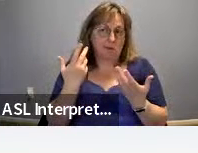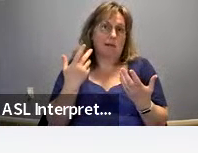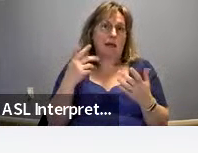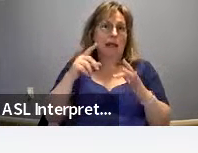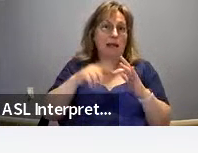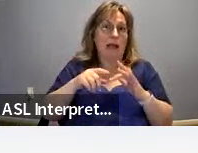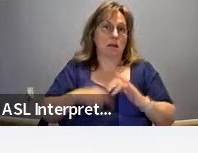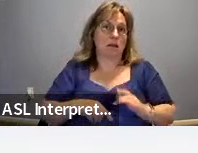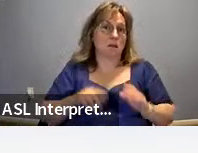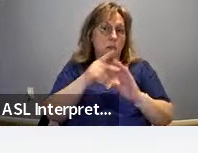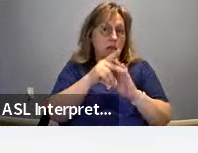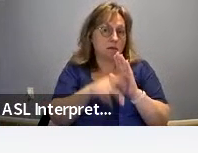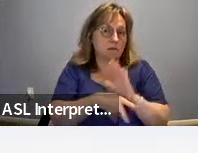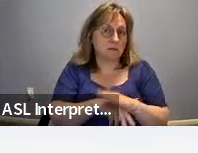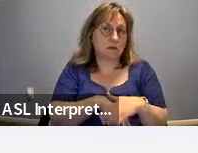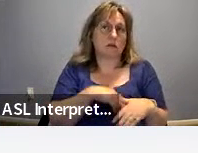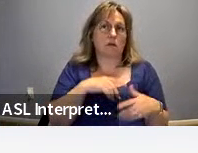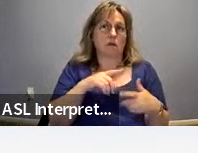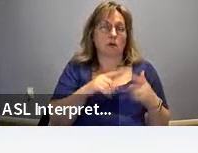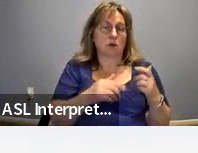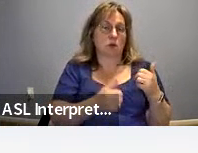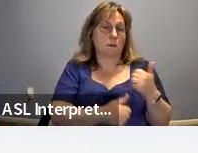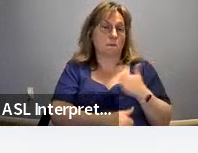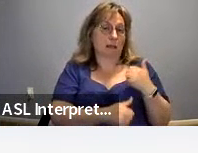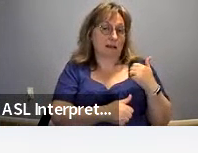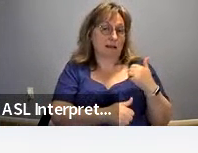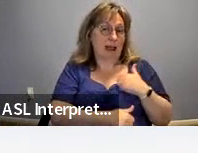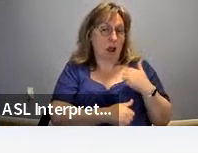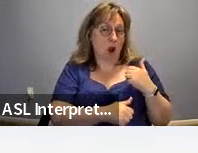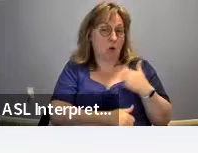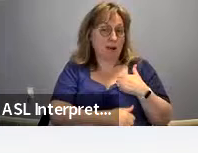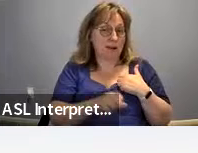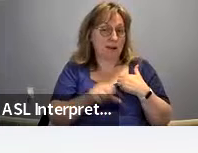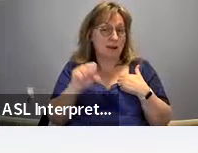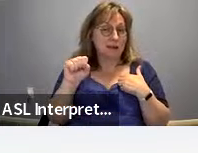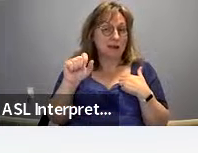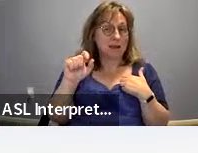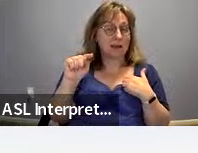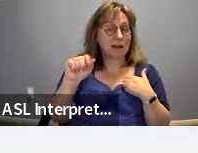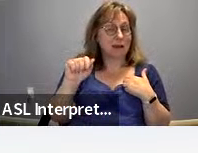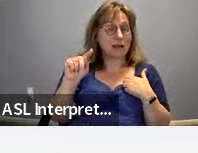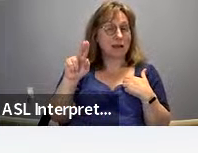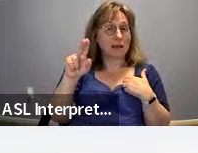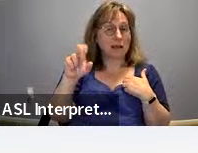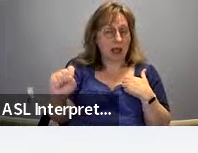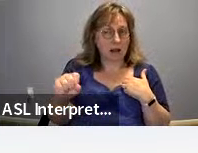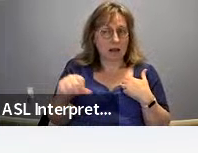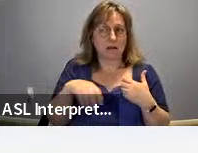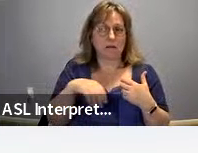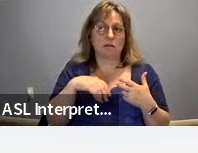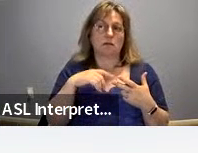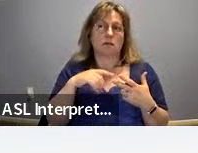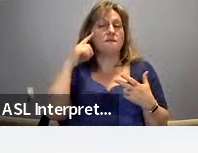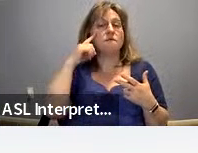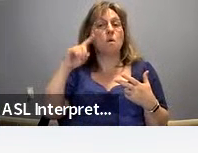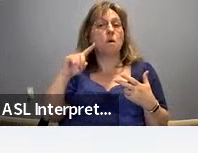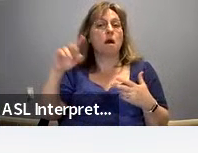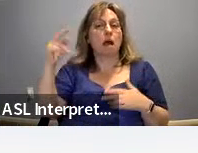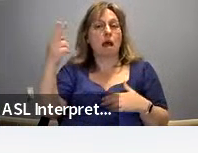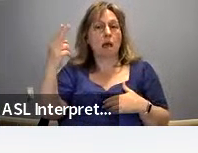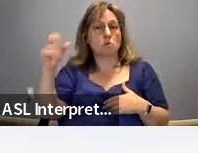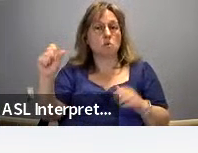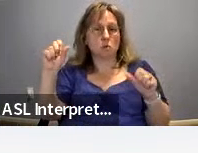You can also verify your military family status. For secondary schools, you can view your Sky